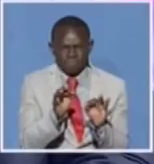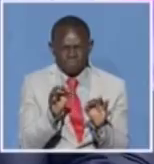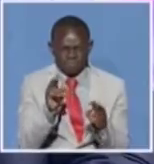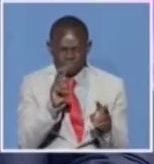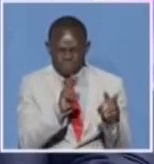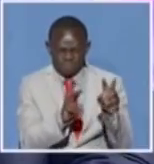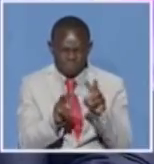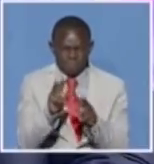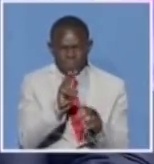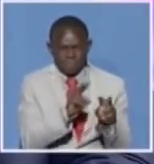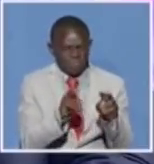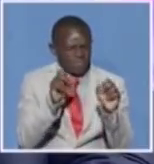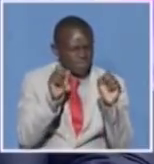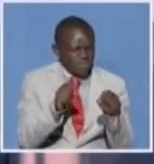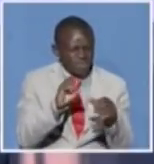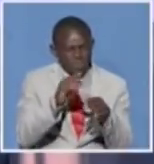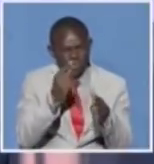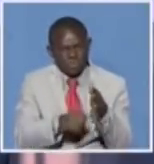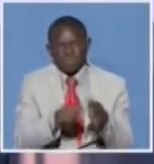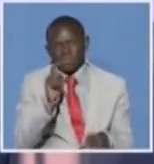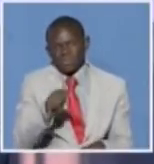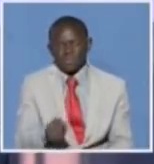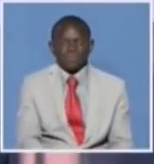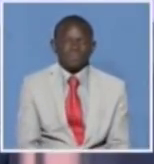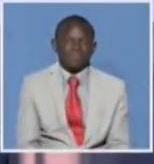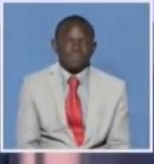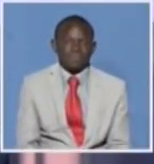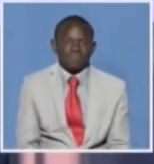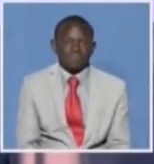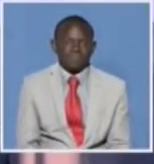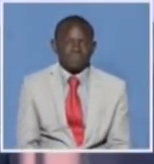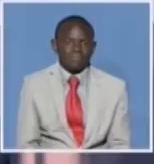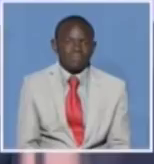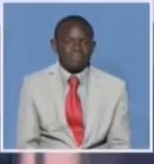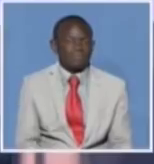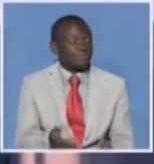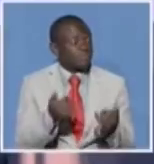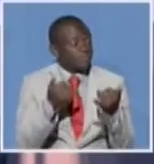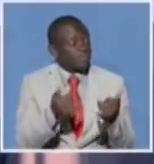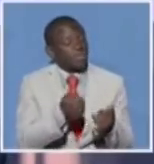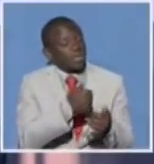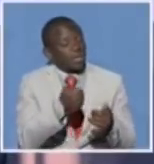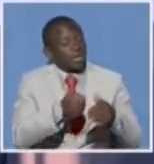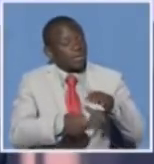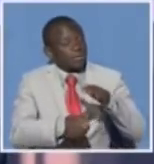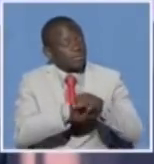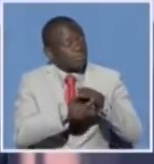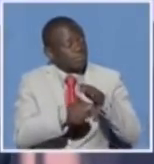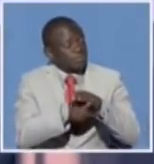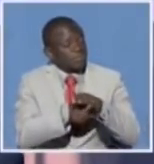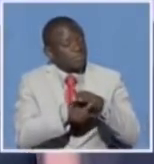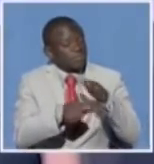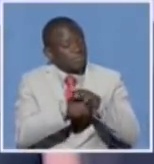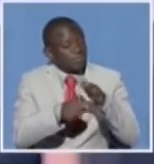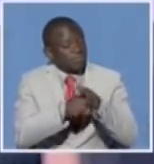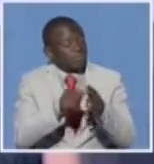suggest. Let's look at tuition centers. They're also under the spotlight. People are concerned that, are you monitoring these